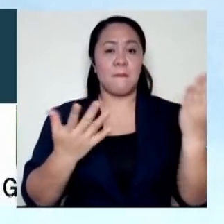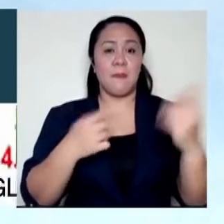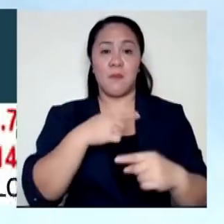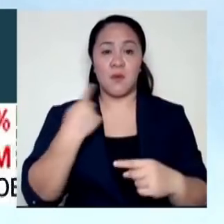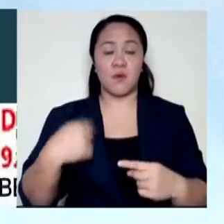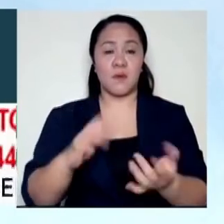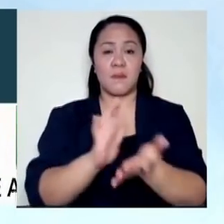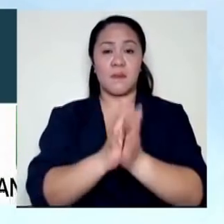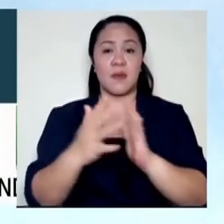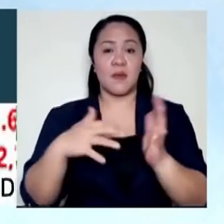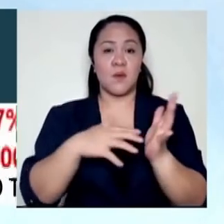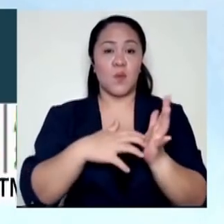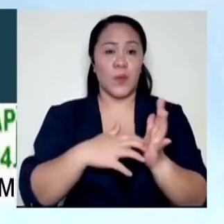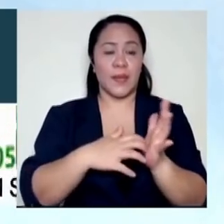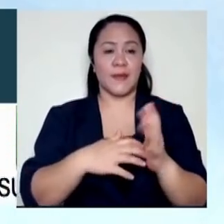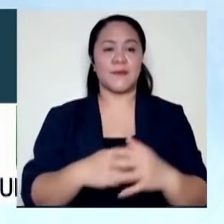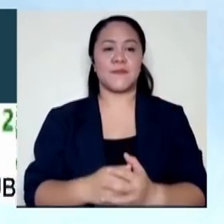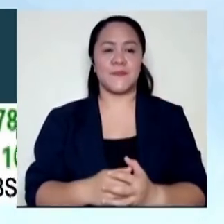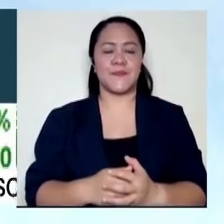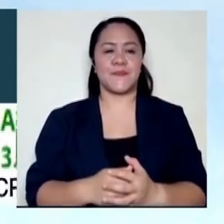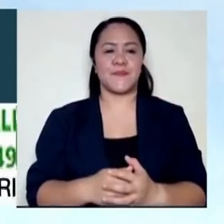seemed. Russia